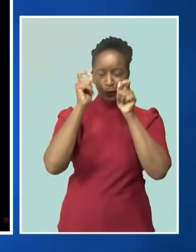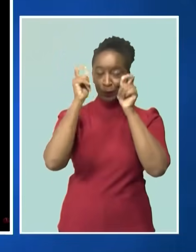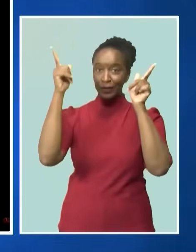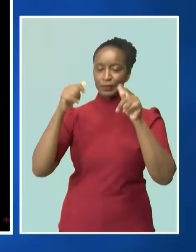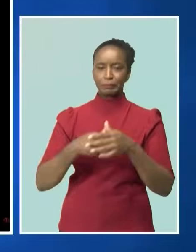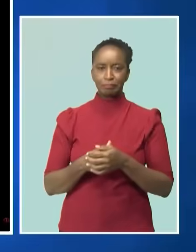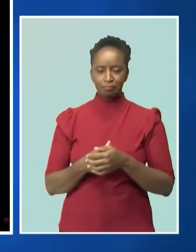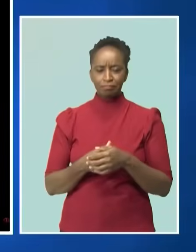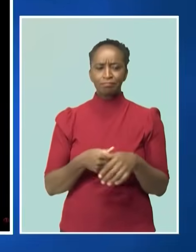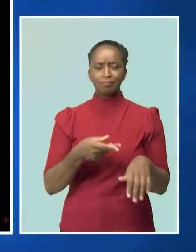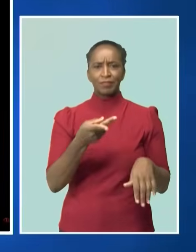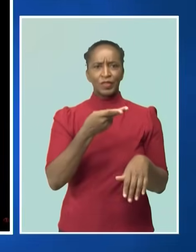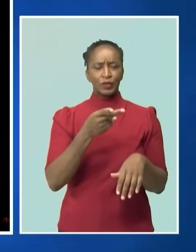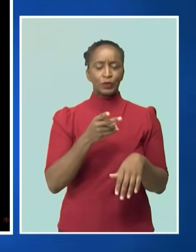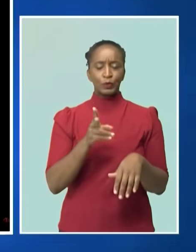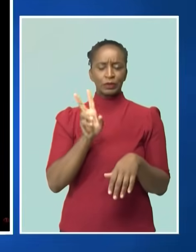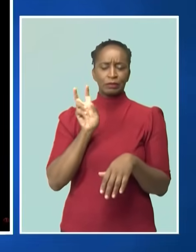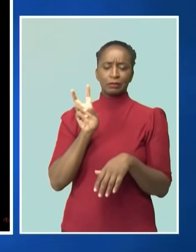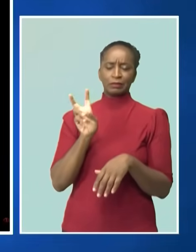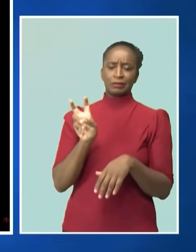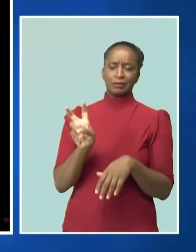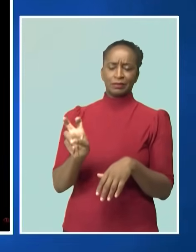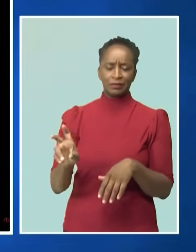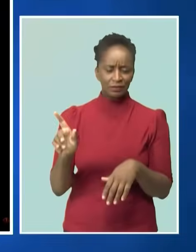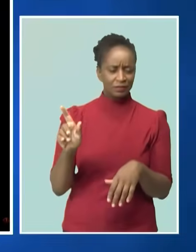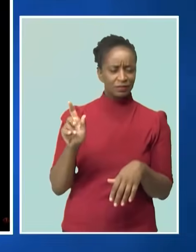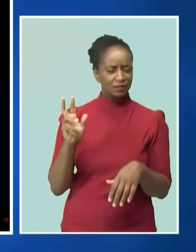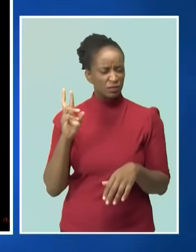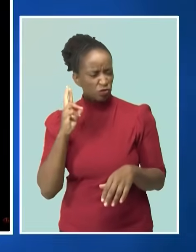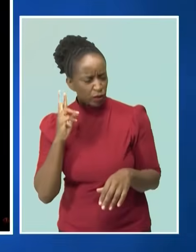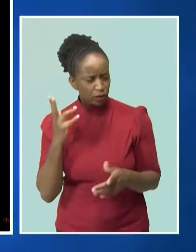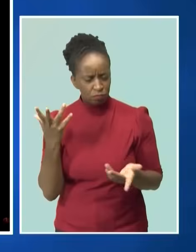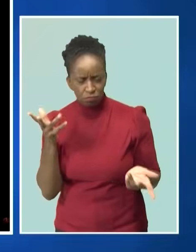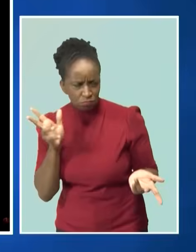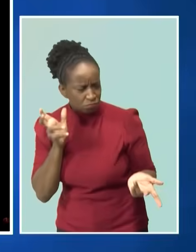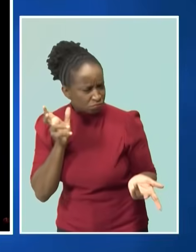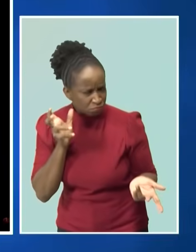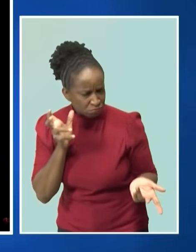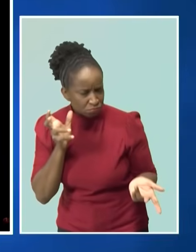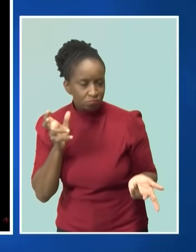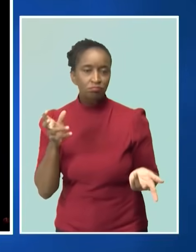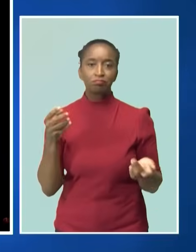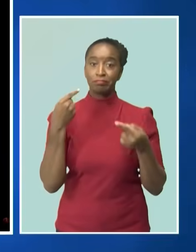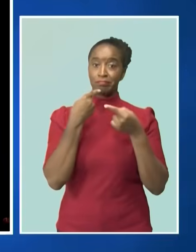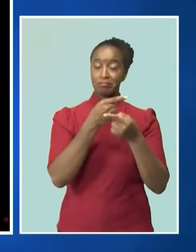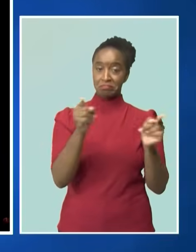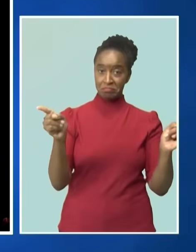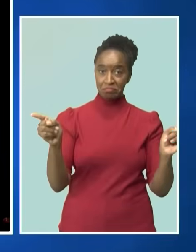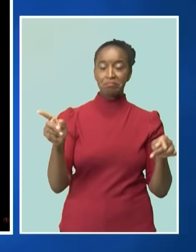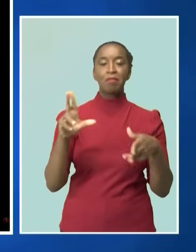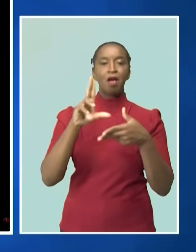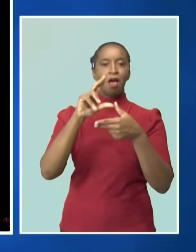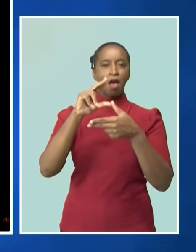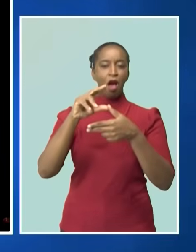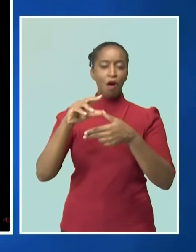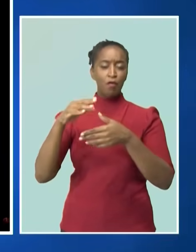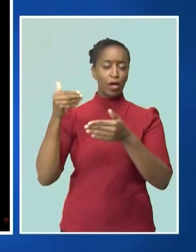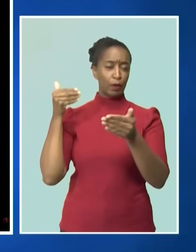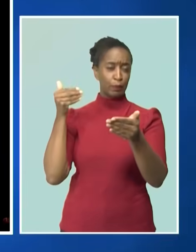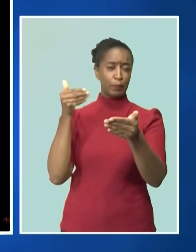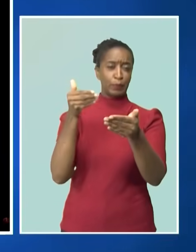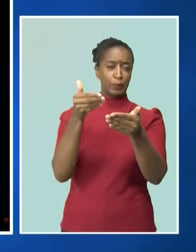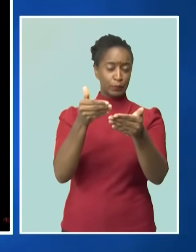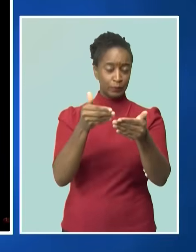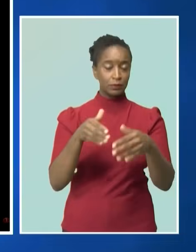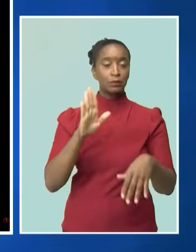rushed downstairs and drew closer to the radio. They heard the announcement that a great storm was approaching the island,